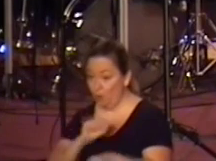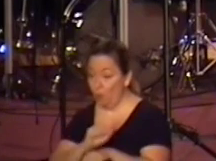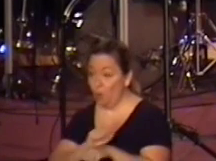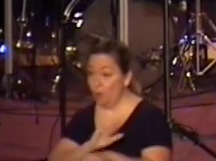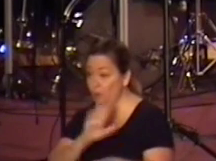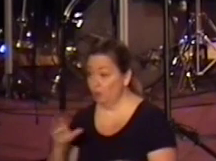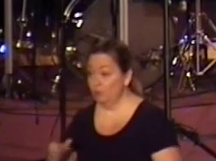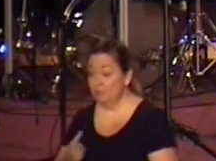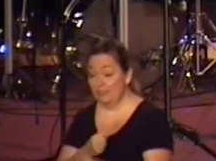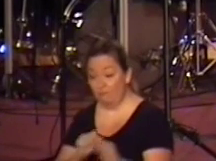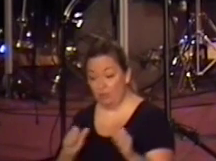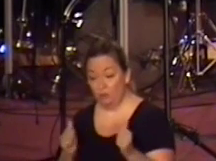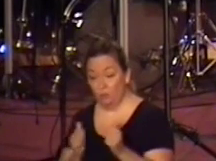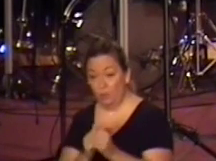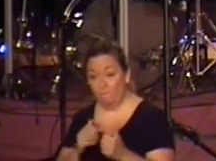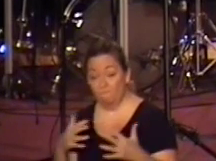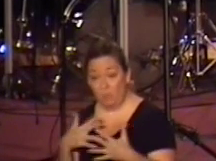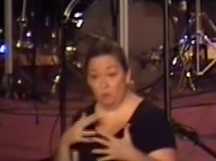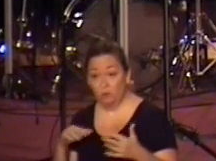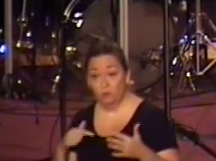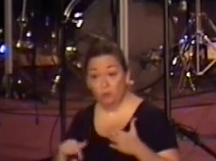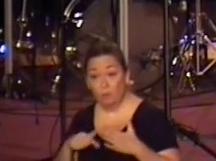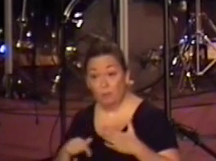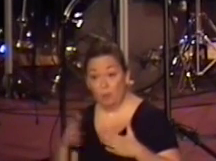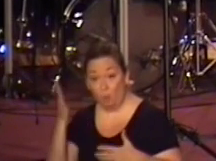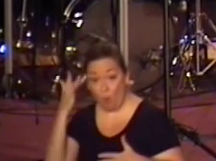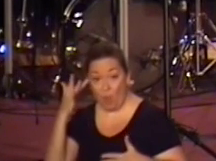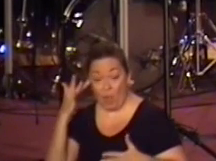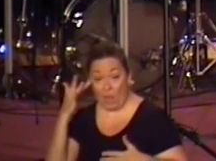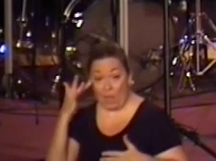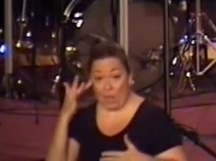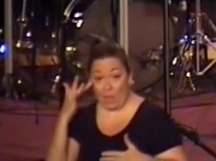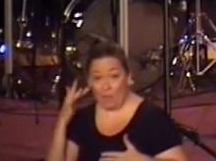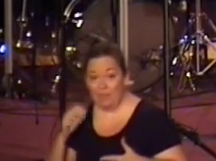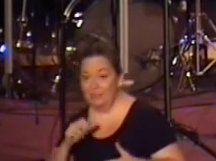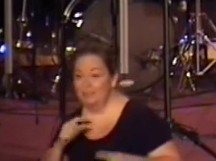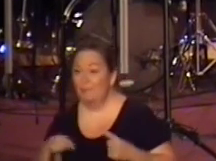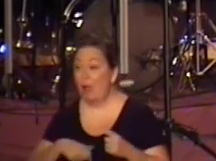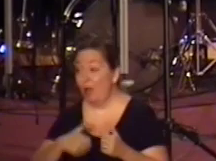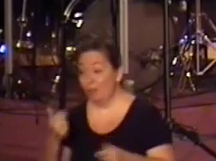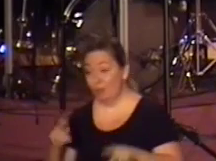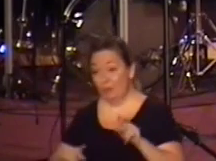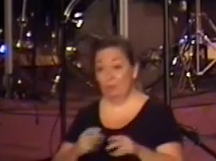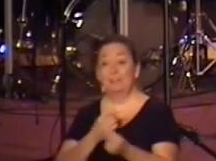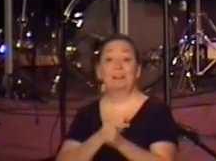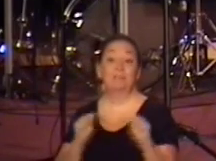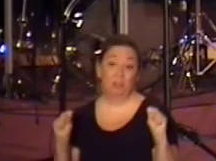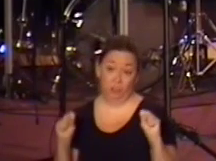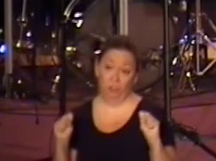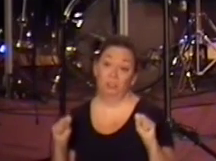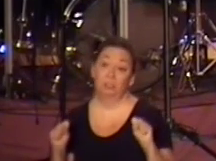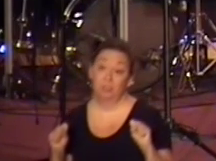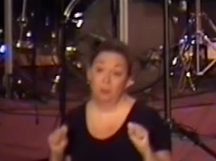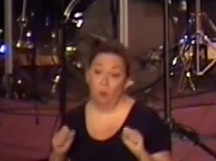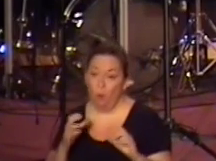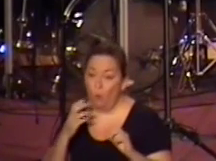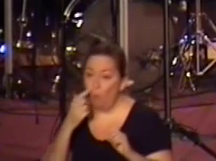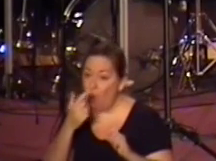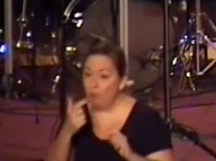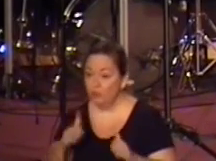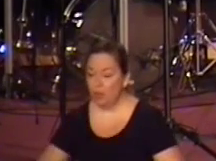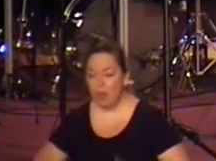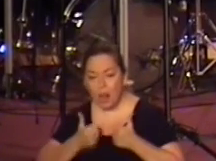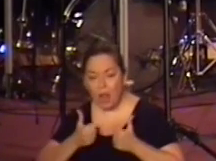your salvation with fear and trembling, because it also is about somebody else's salvation. Paul said, watch your life